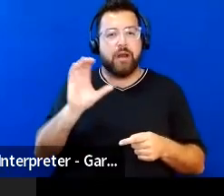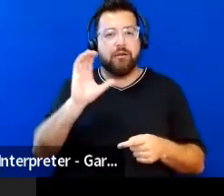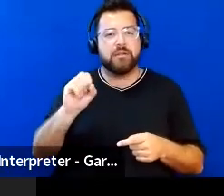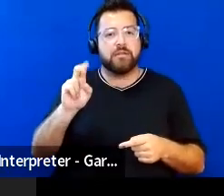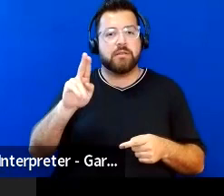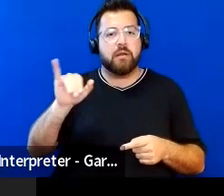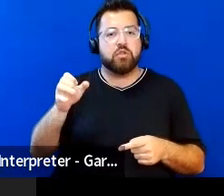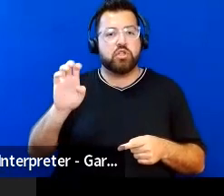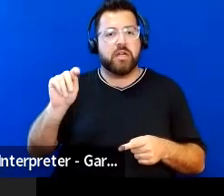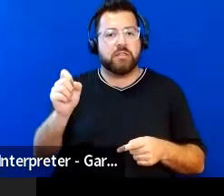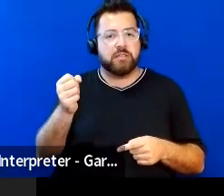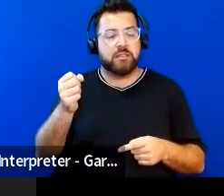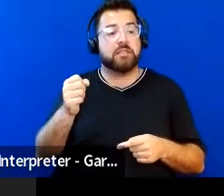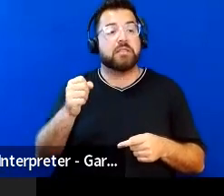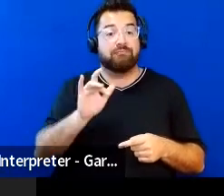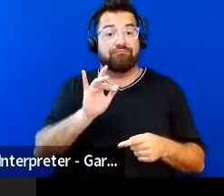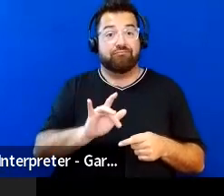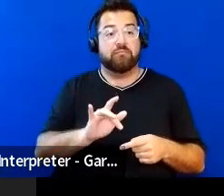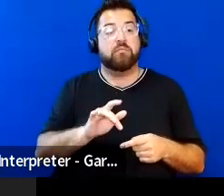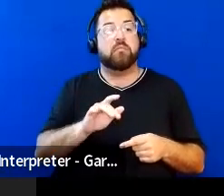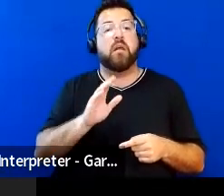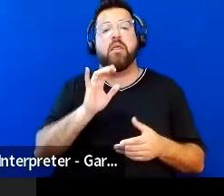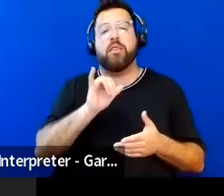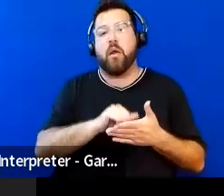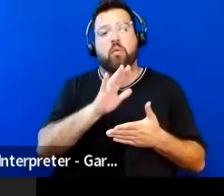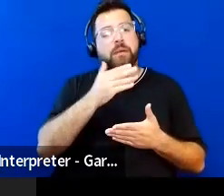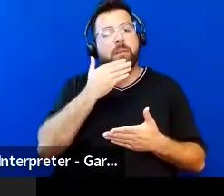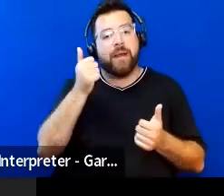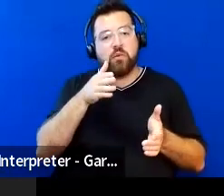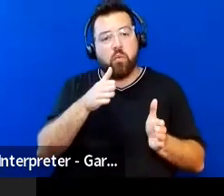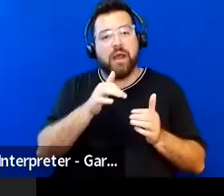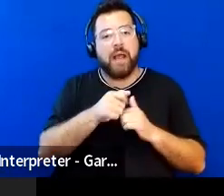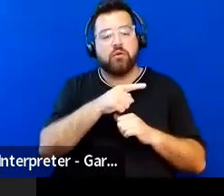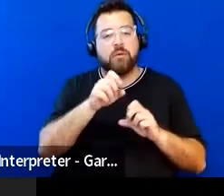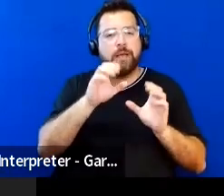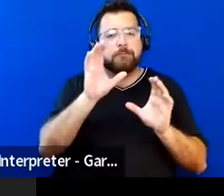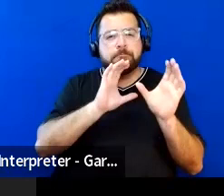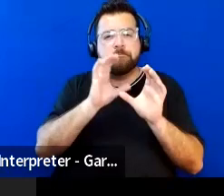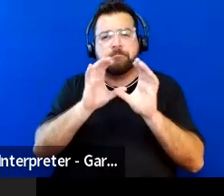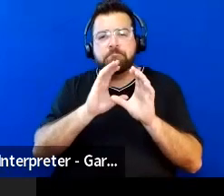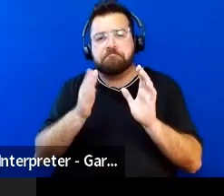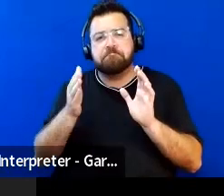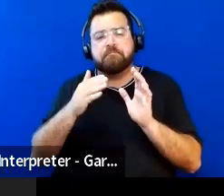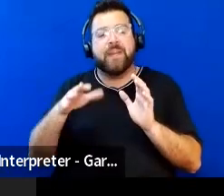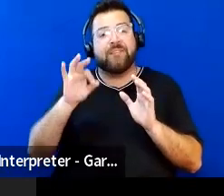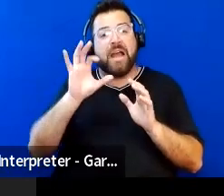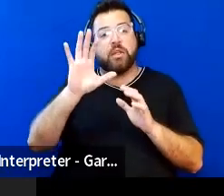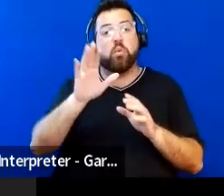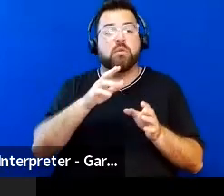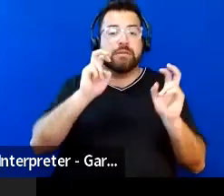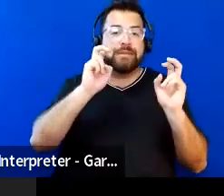middle, and that's going to be your best bet on looking through if you can find your subject